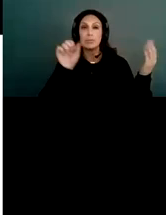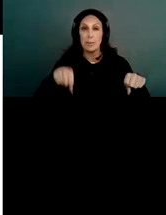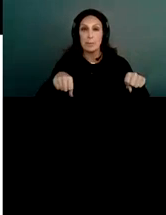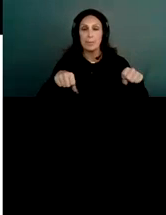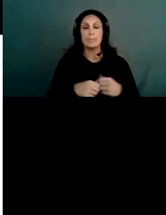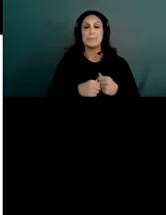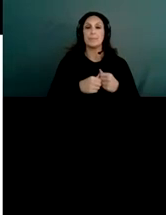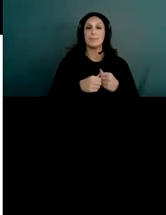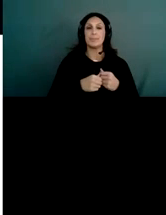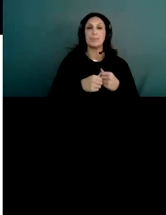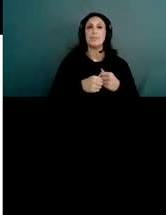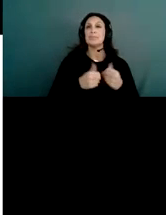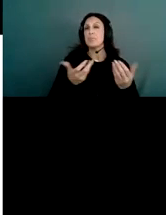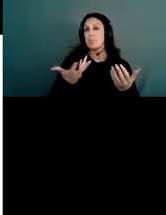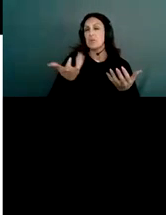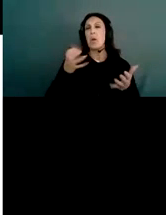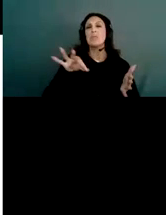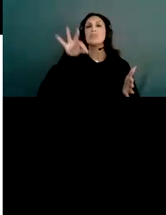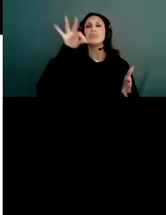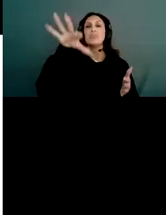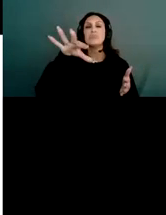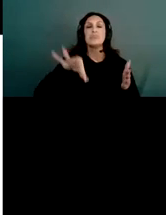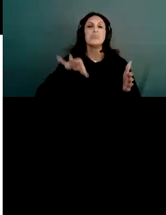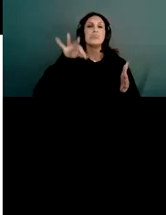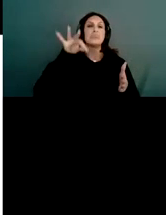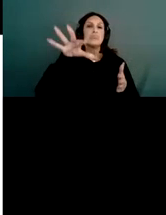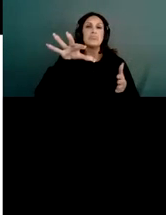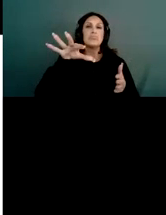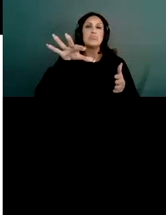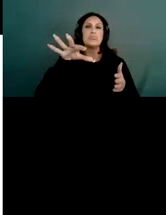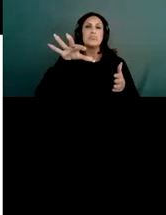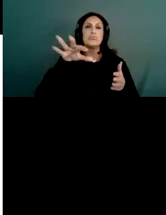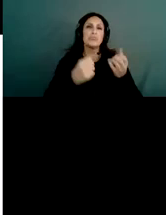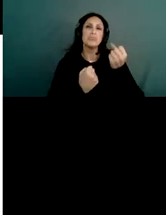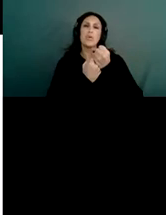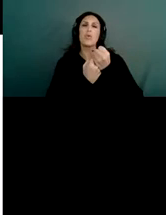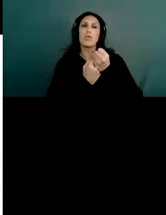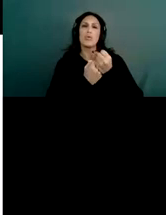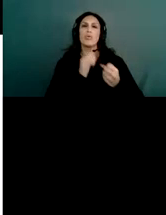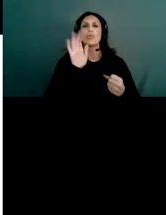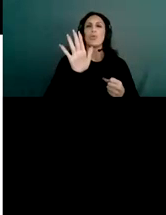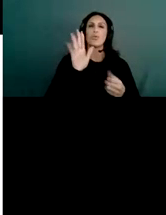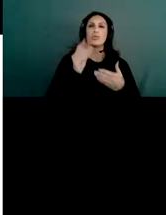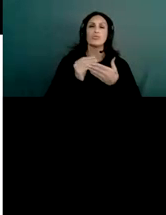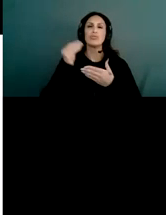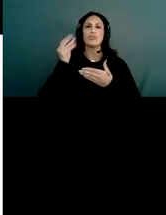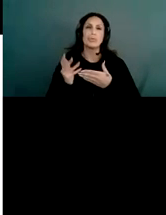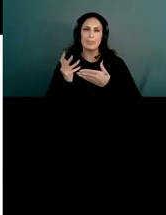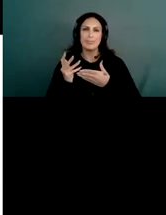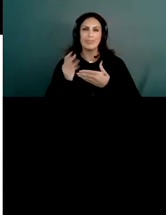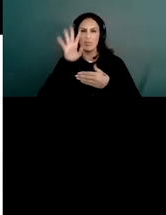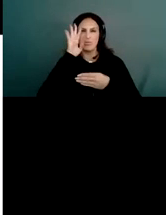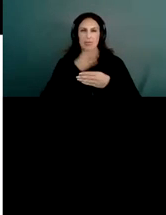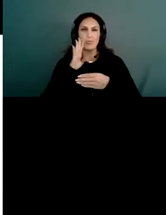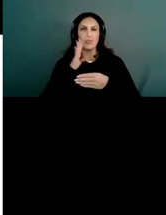tips that you can use at home to support your students and also to celebrate their accomplishments. And then